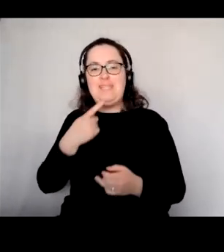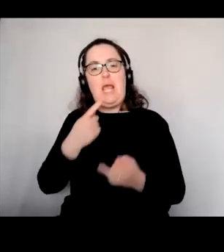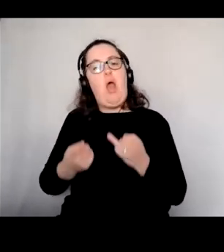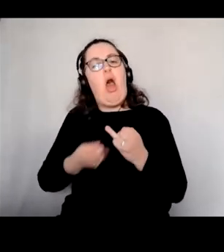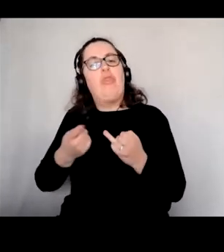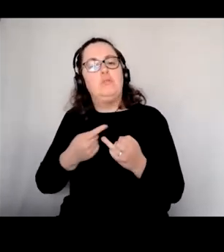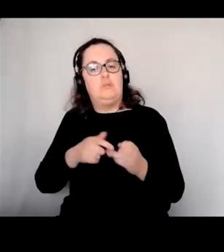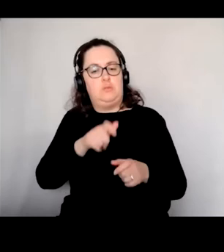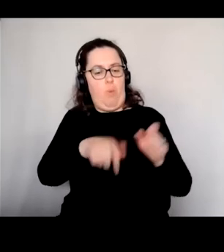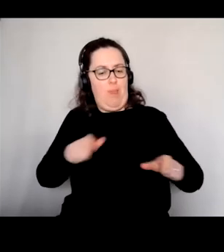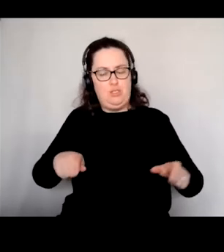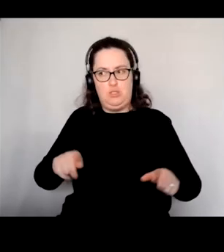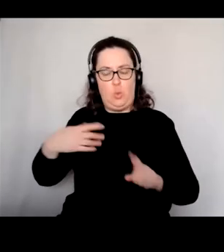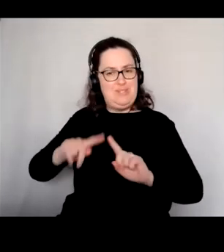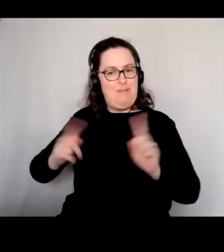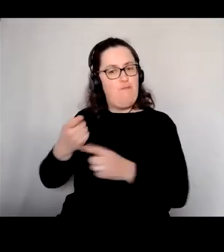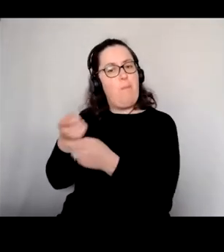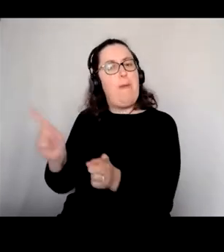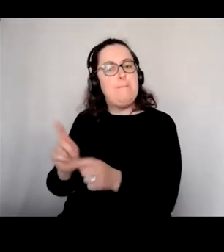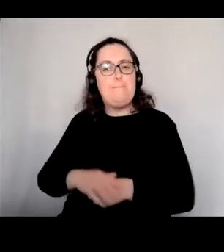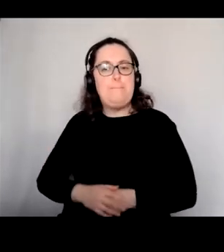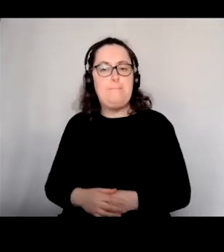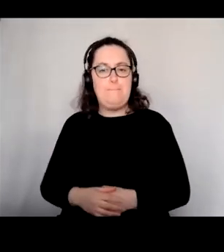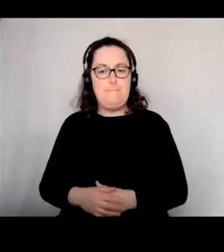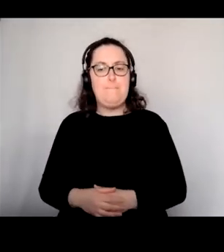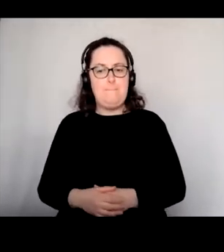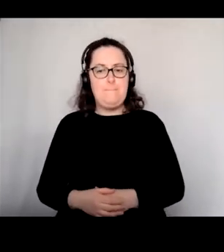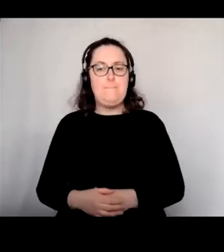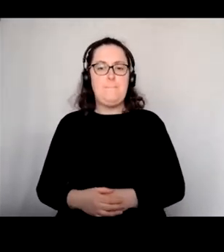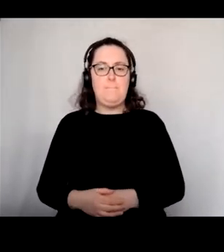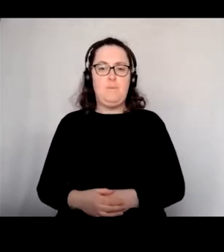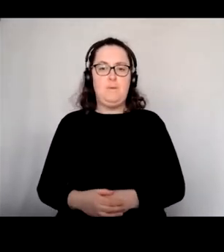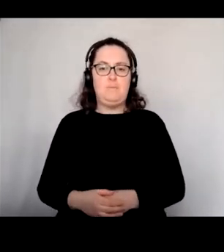or other populations? I think that